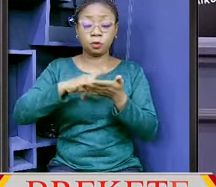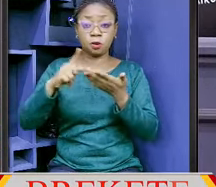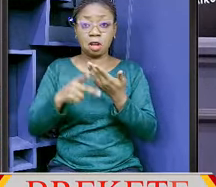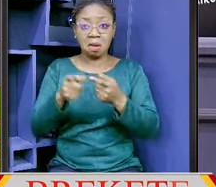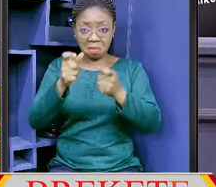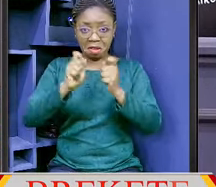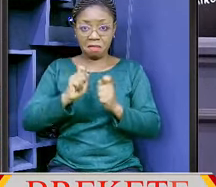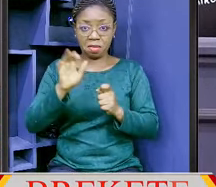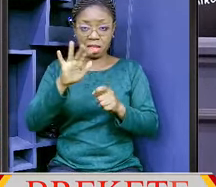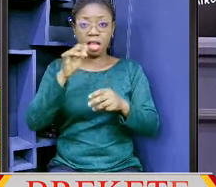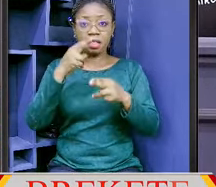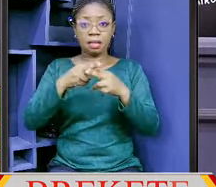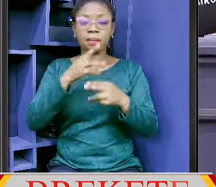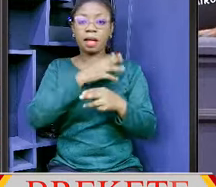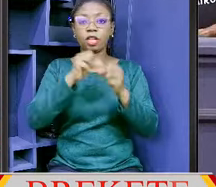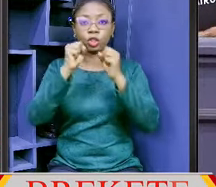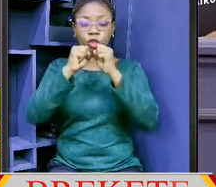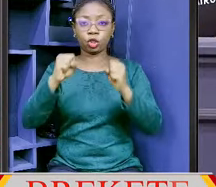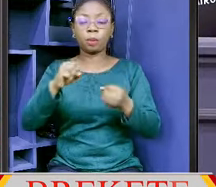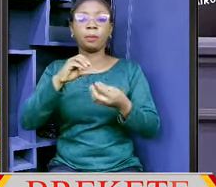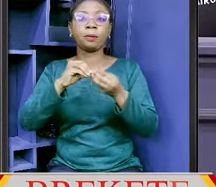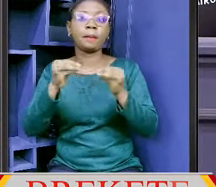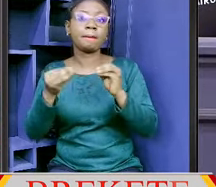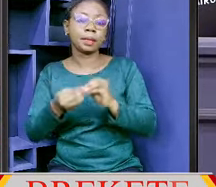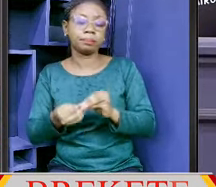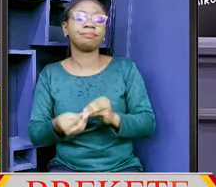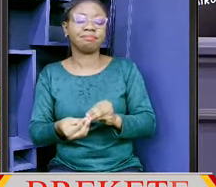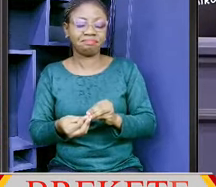shop number. Okay. That another thing is this.